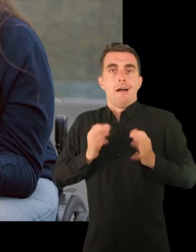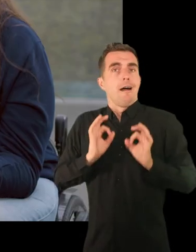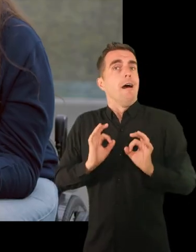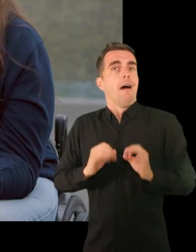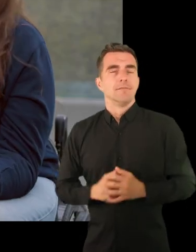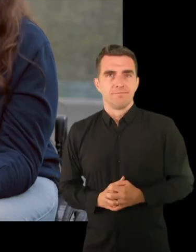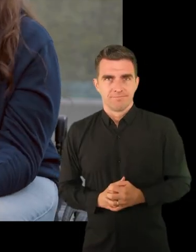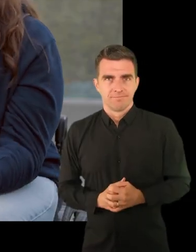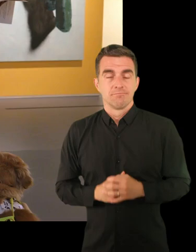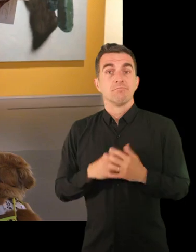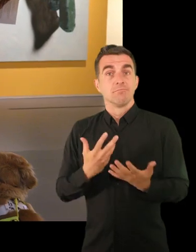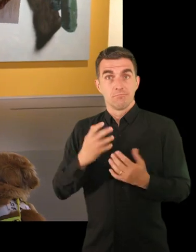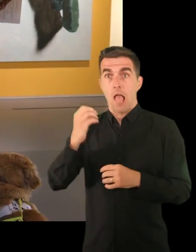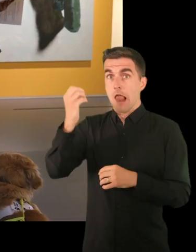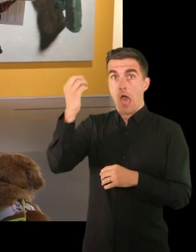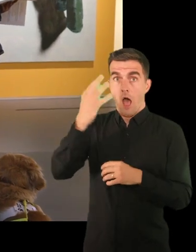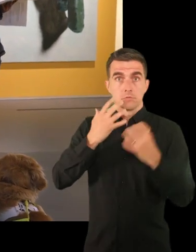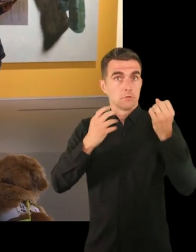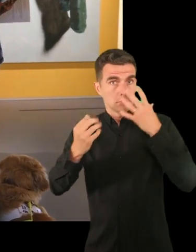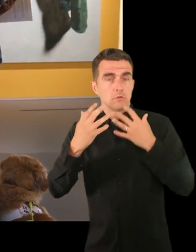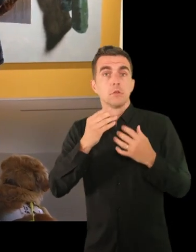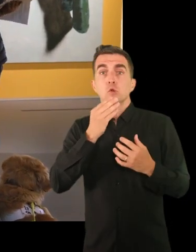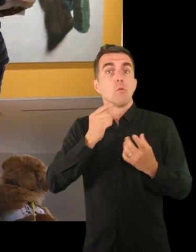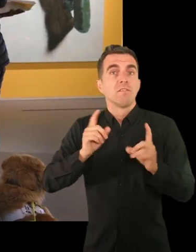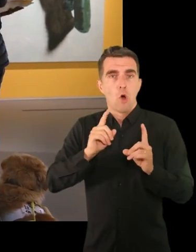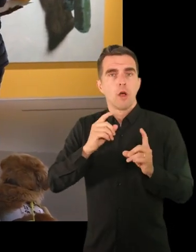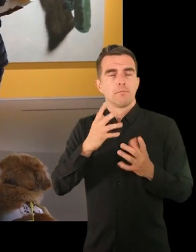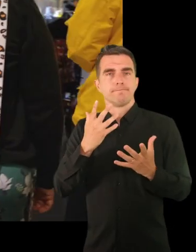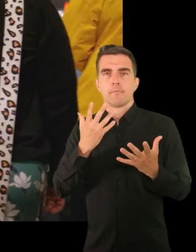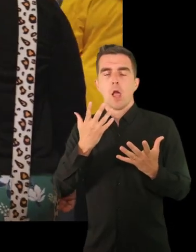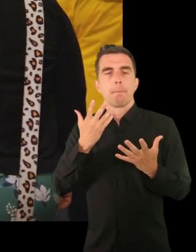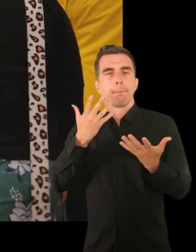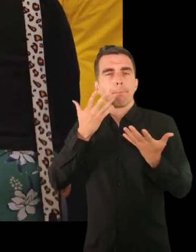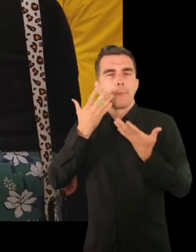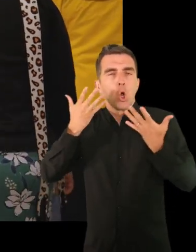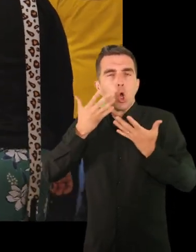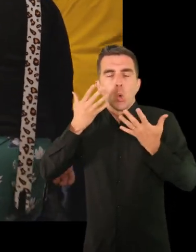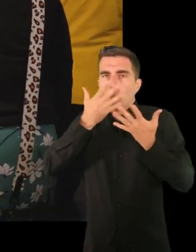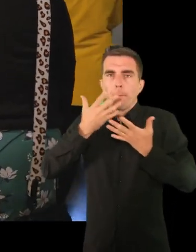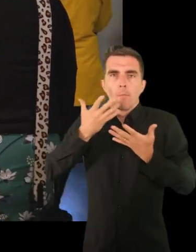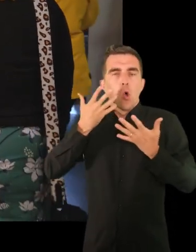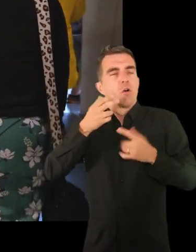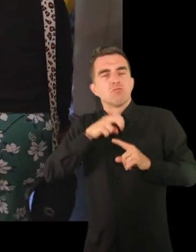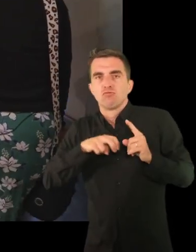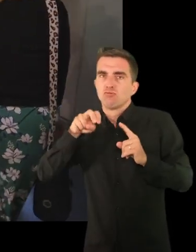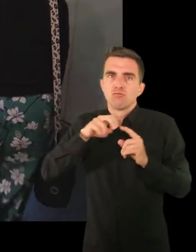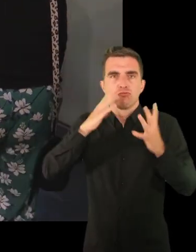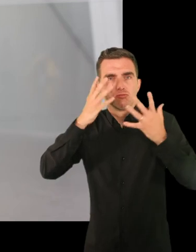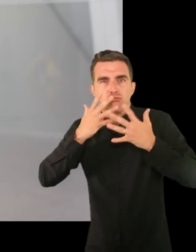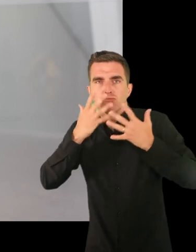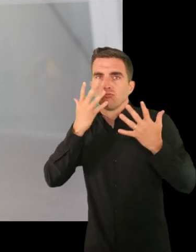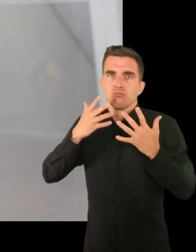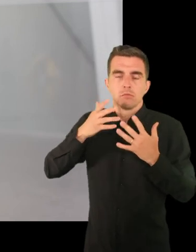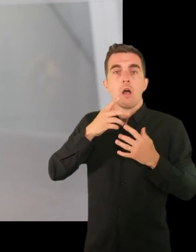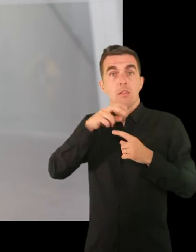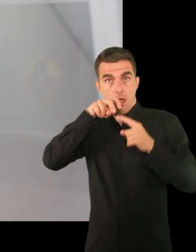uplifting light. And then light has been used to create moods and journeys throughout the building.